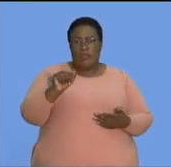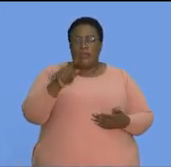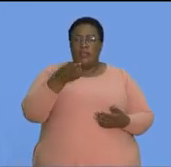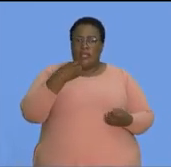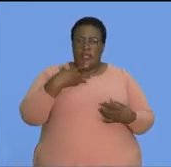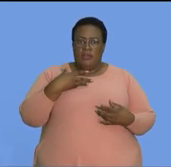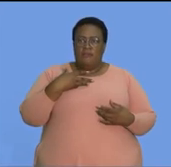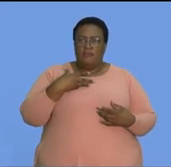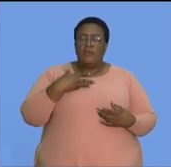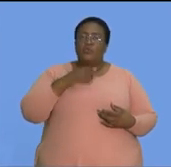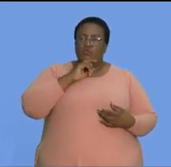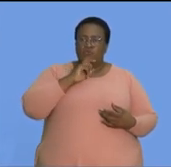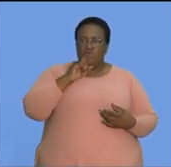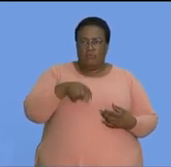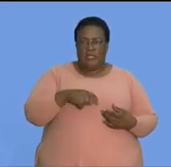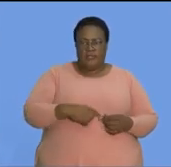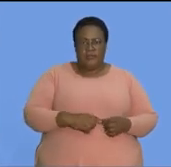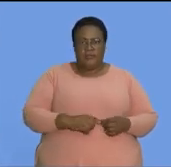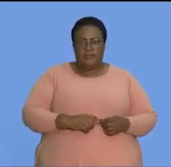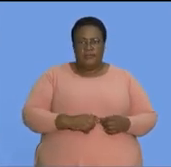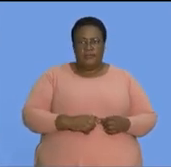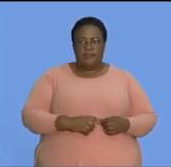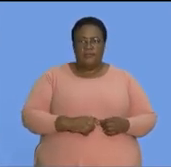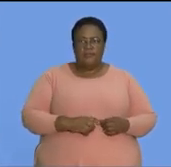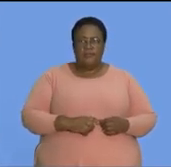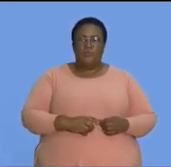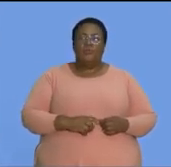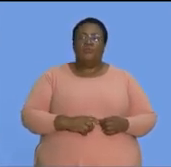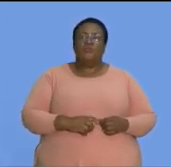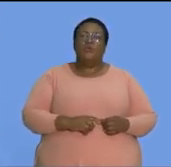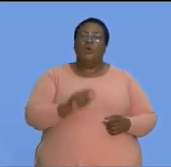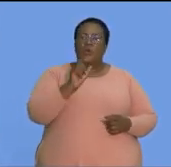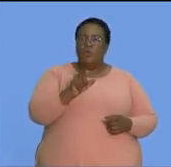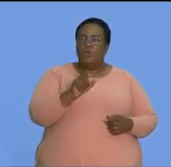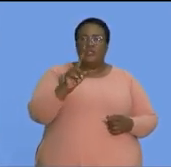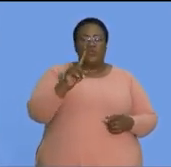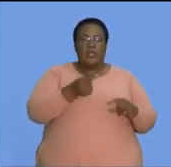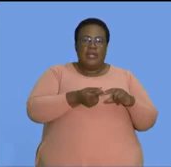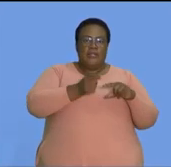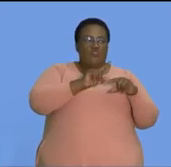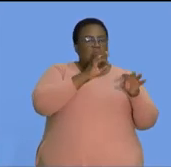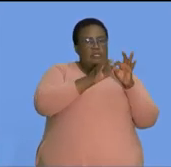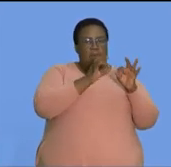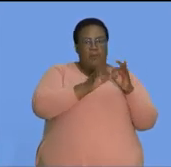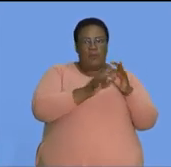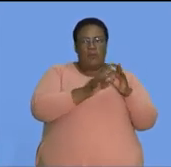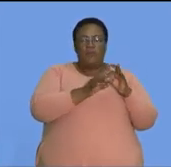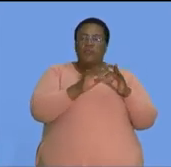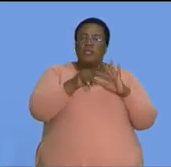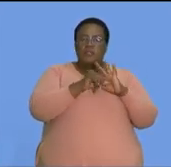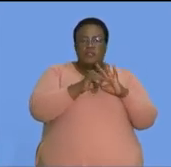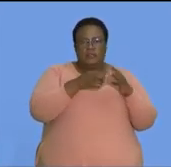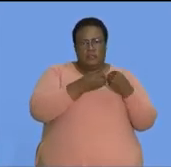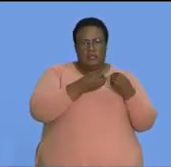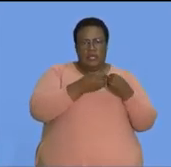use according to that keyword? Now, the keyword has been simple interest, which has been the big thing that we've